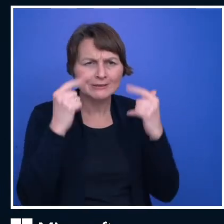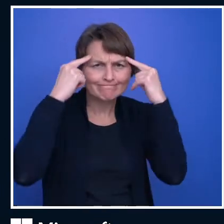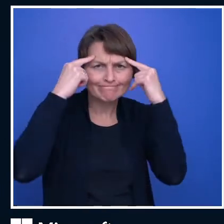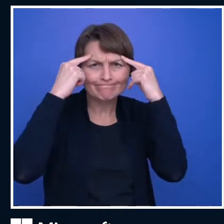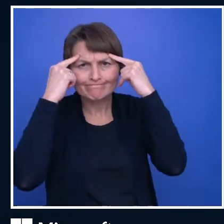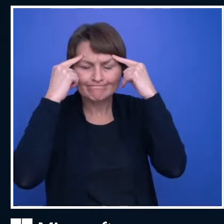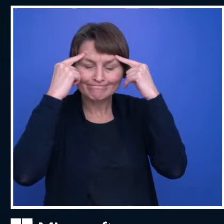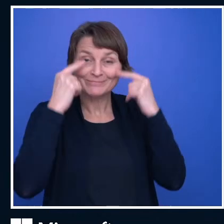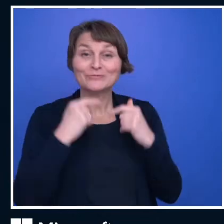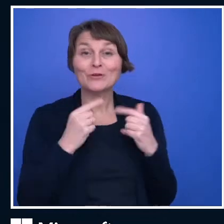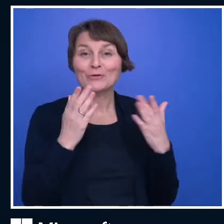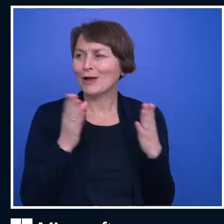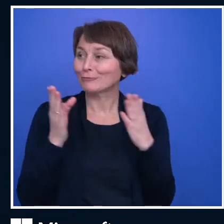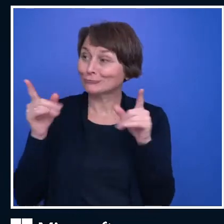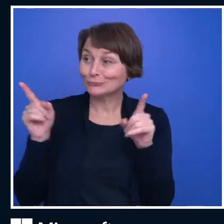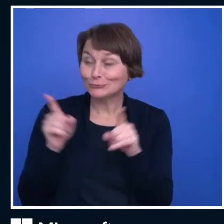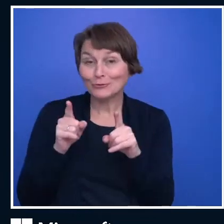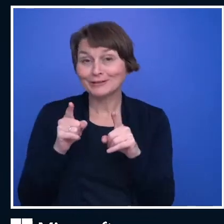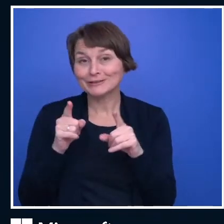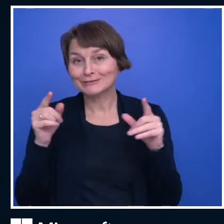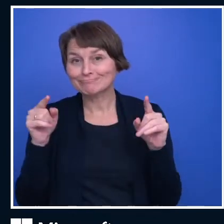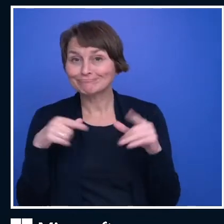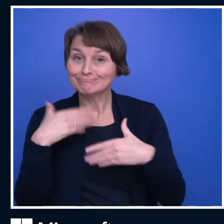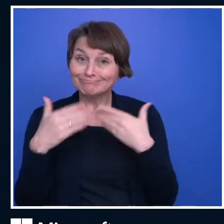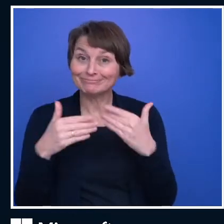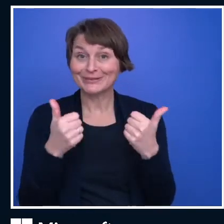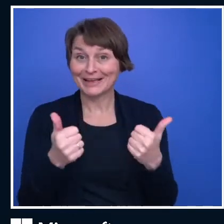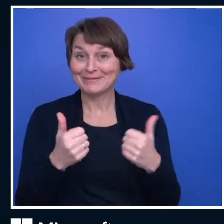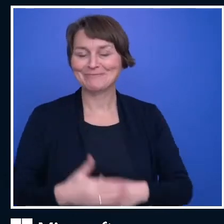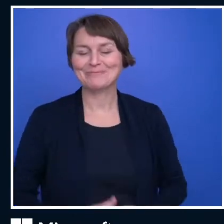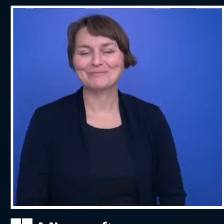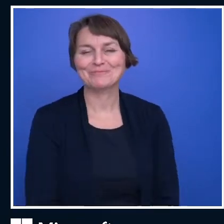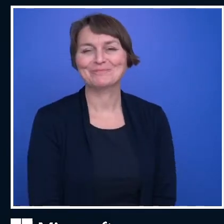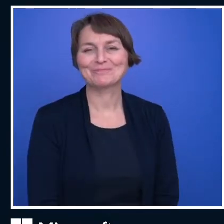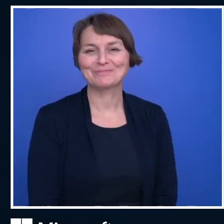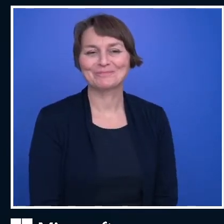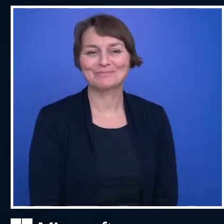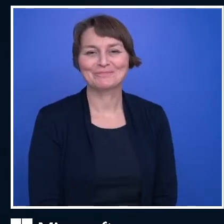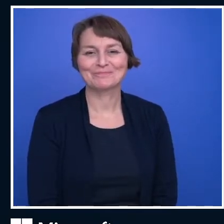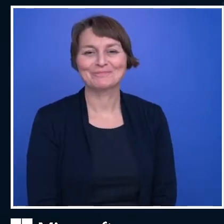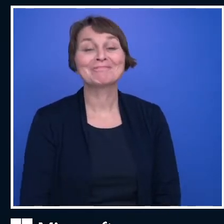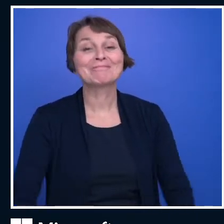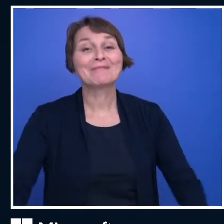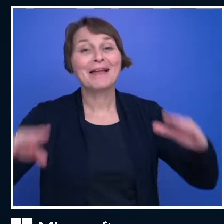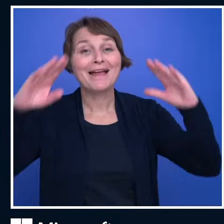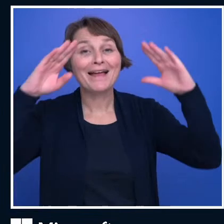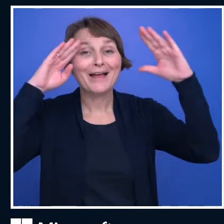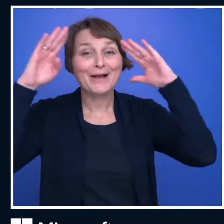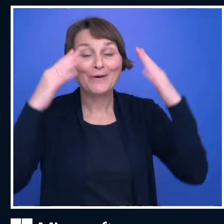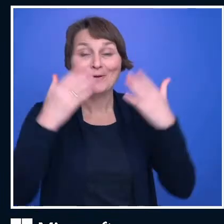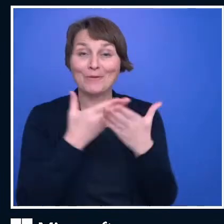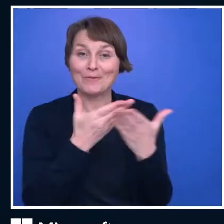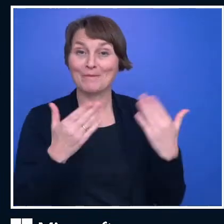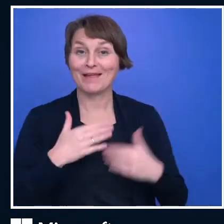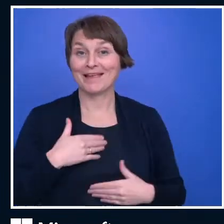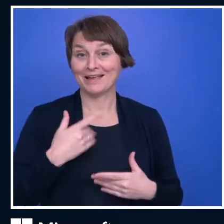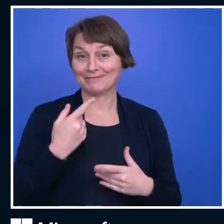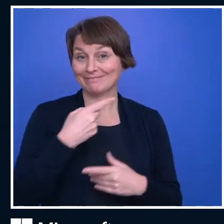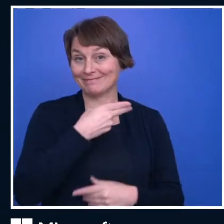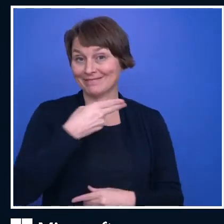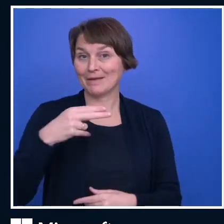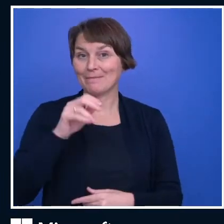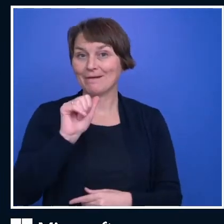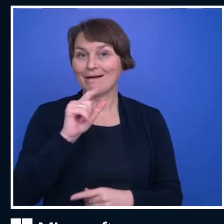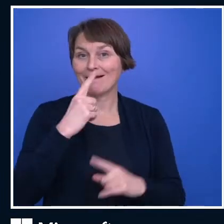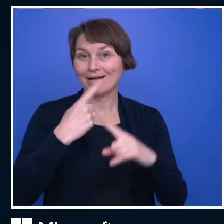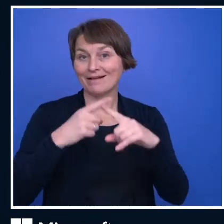short introduction and then proceed with your talk? Hello, my name's Alexia Georgiou. I'm in Knoxville, Tennessee in